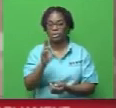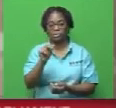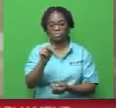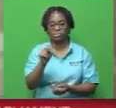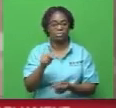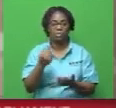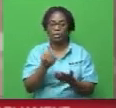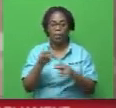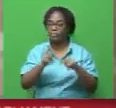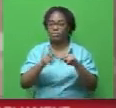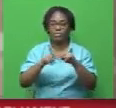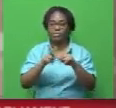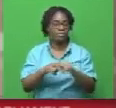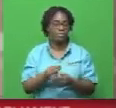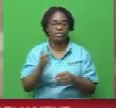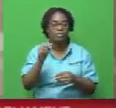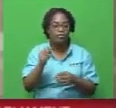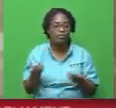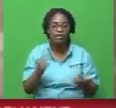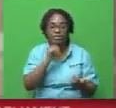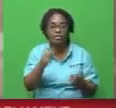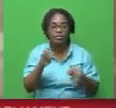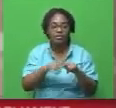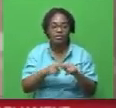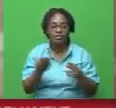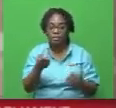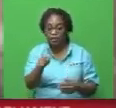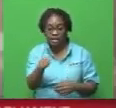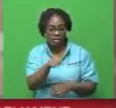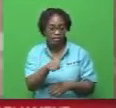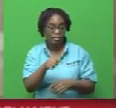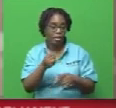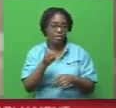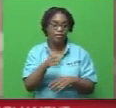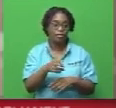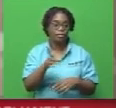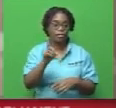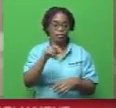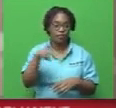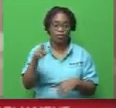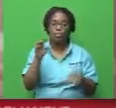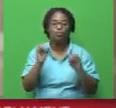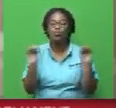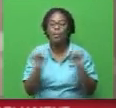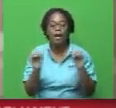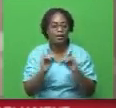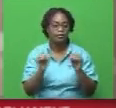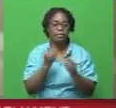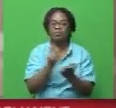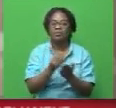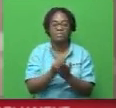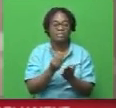Public Prosecution. And there is a $500,000 decrease in the allocation for contract employment. So what is the